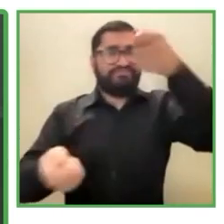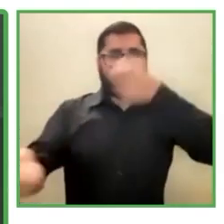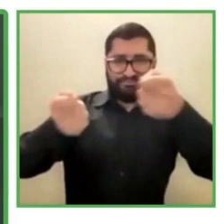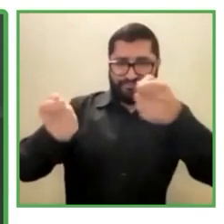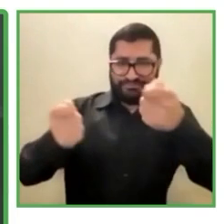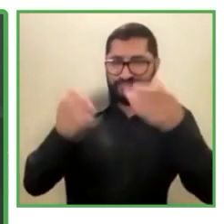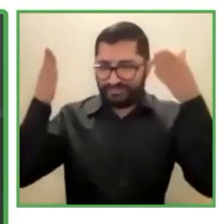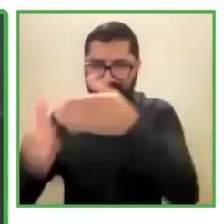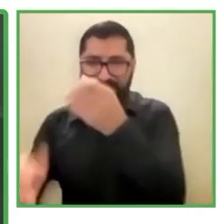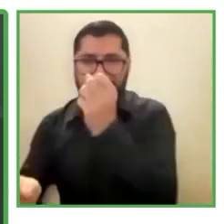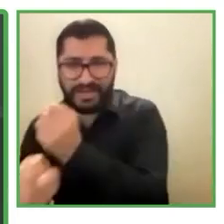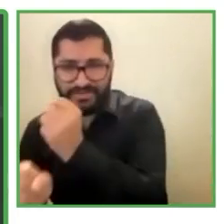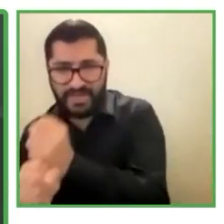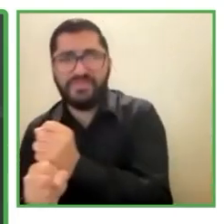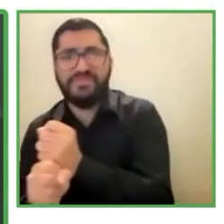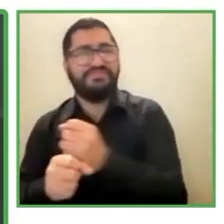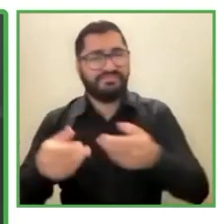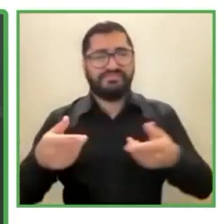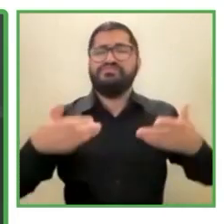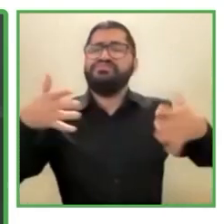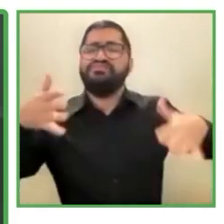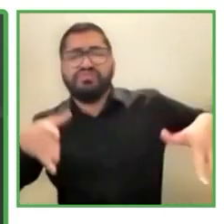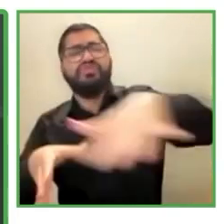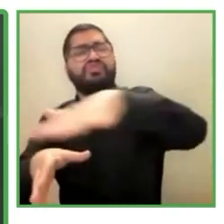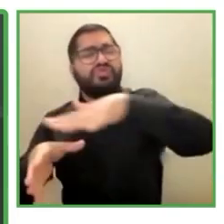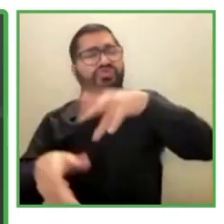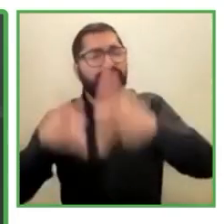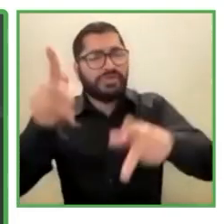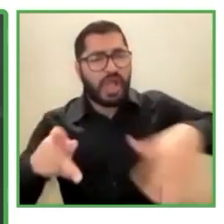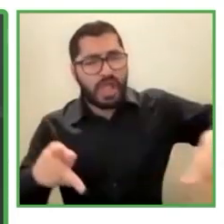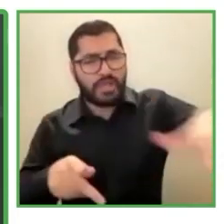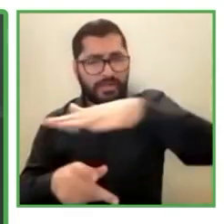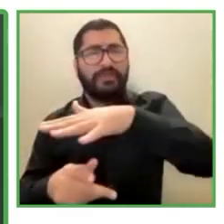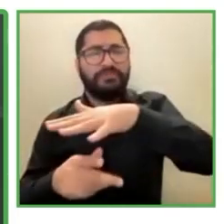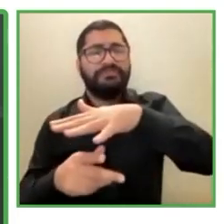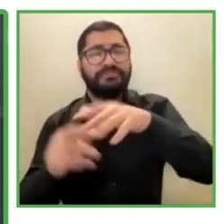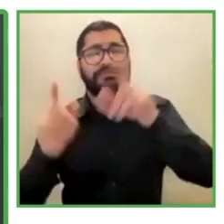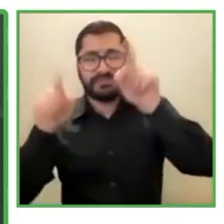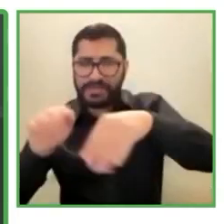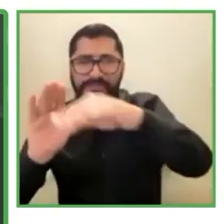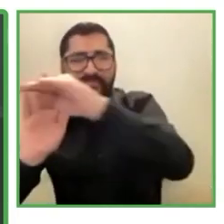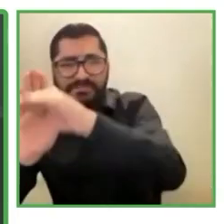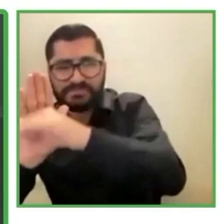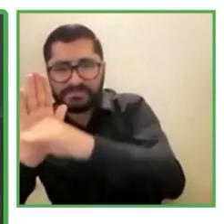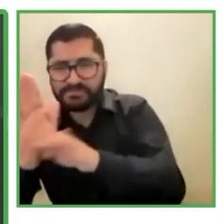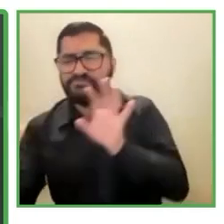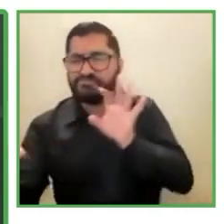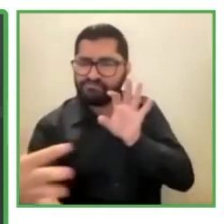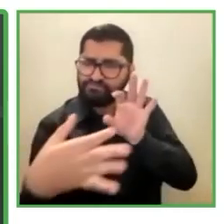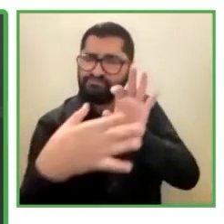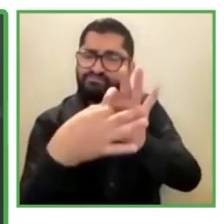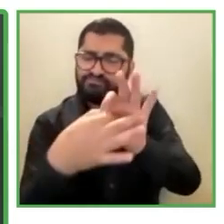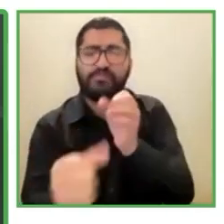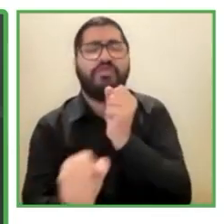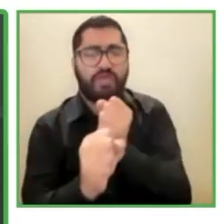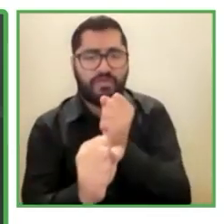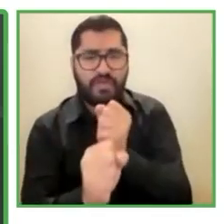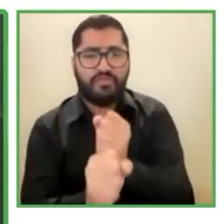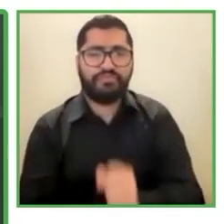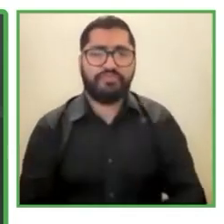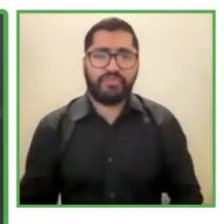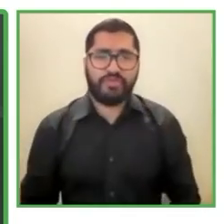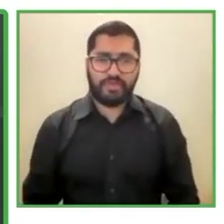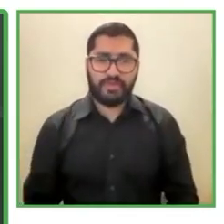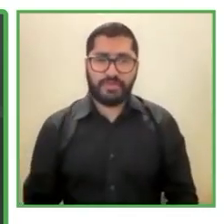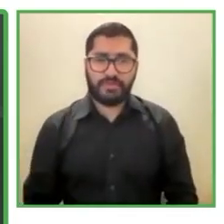inspection, social security, and also regulations about the job